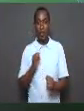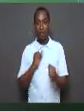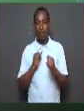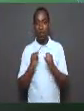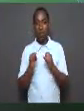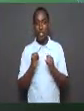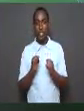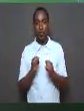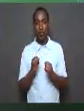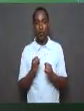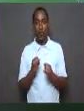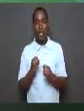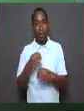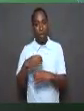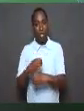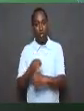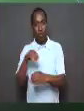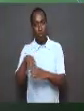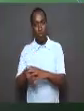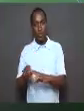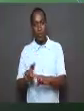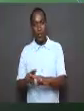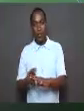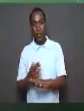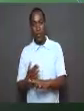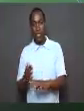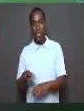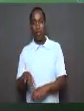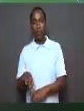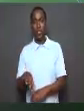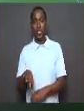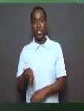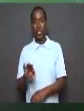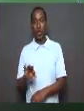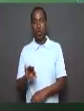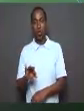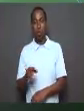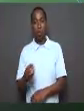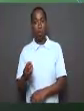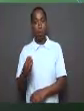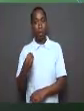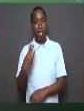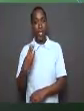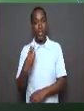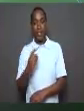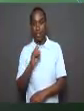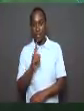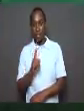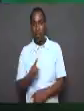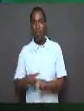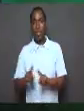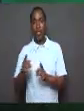information about the specimen is obtained by using the light in different